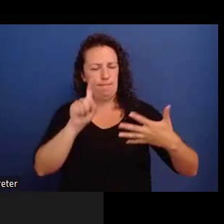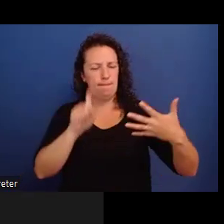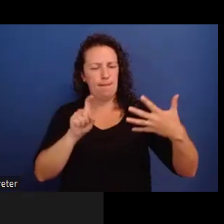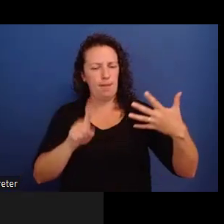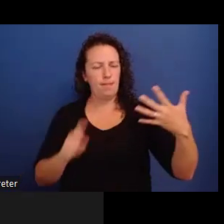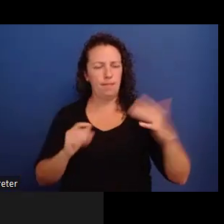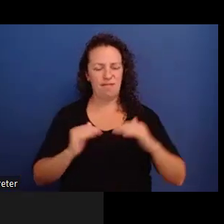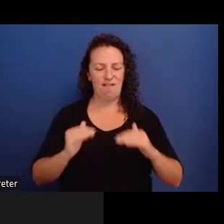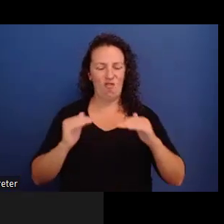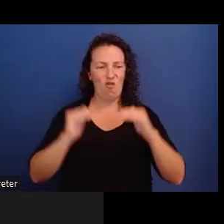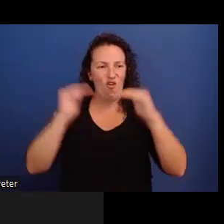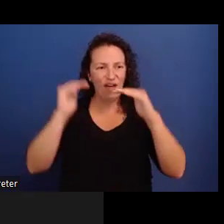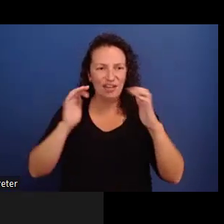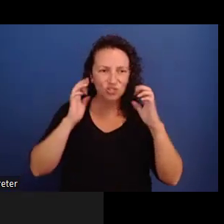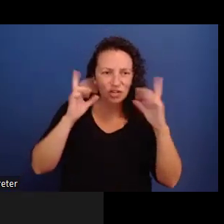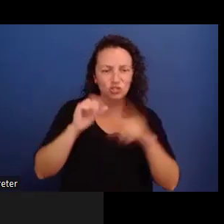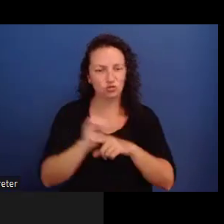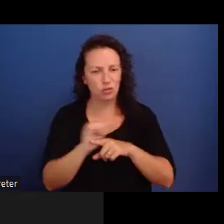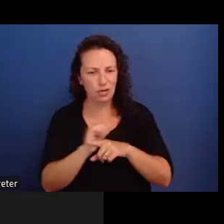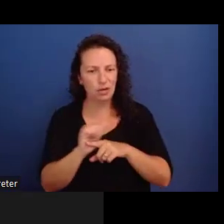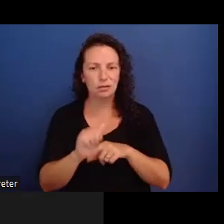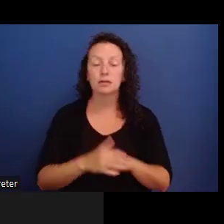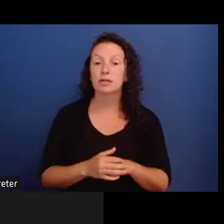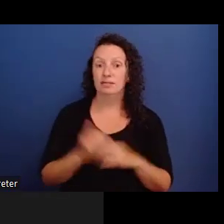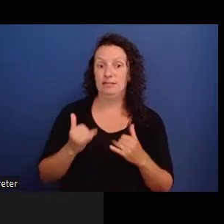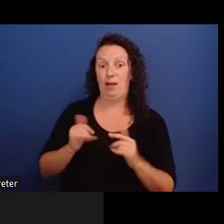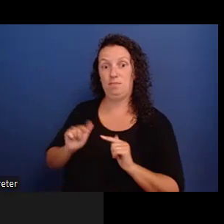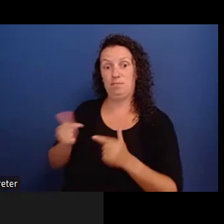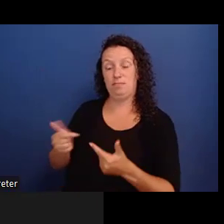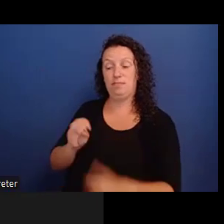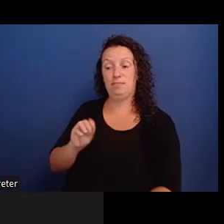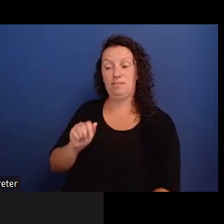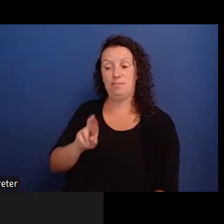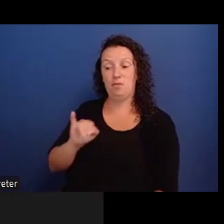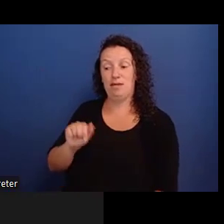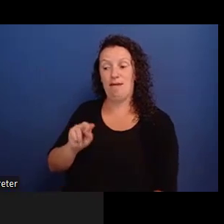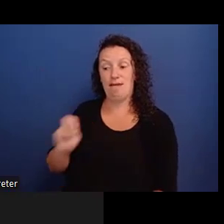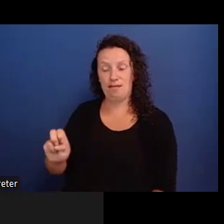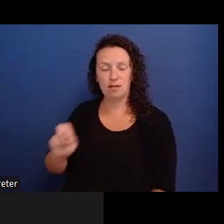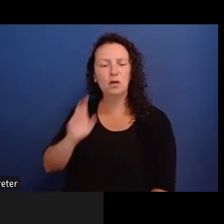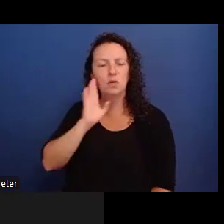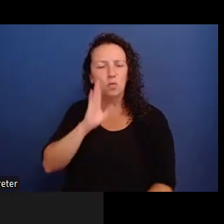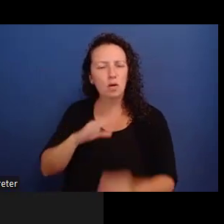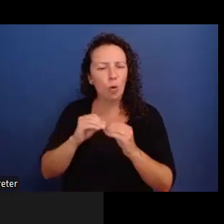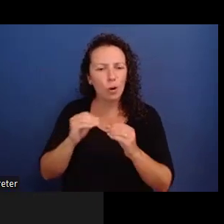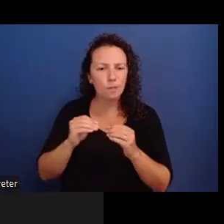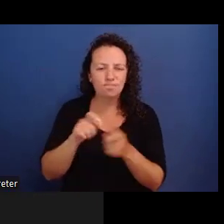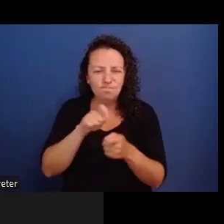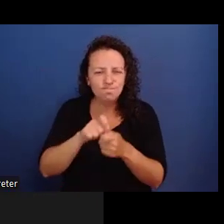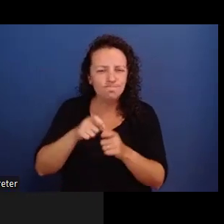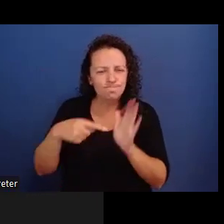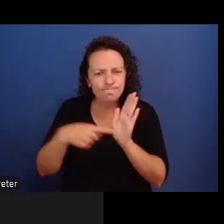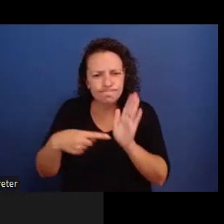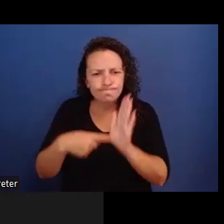it back to Marianne to now sort of give us really specific examples of how